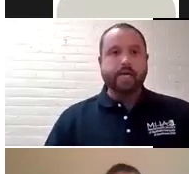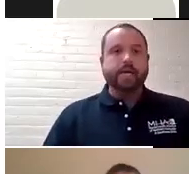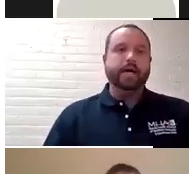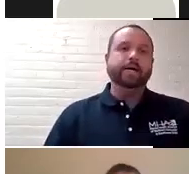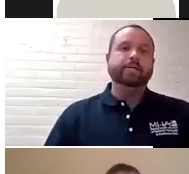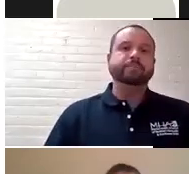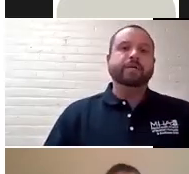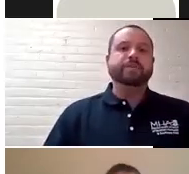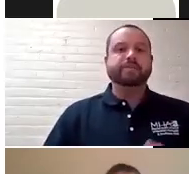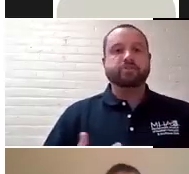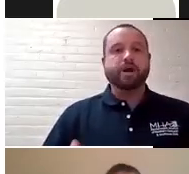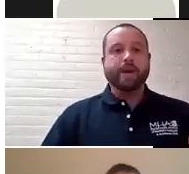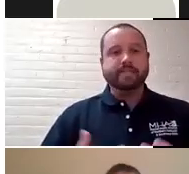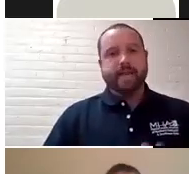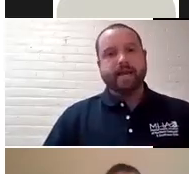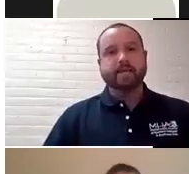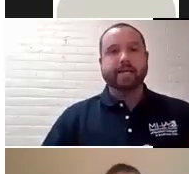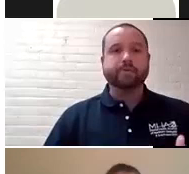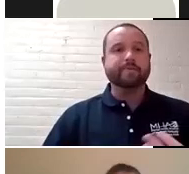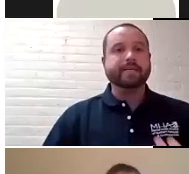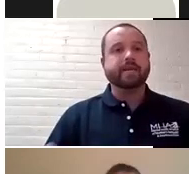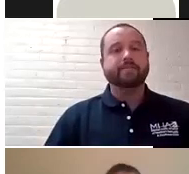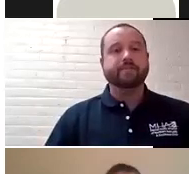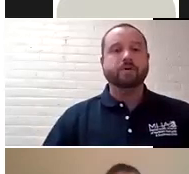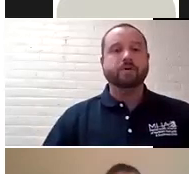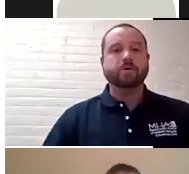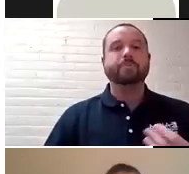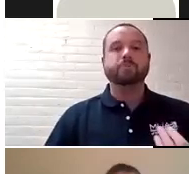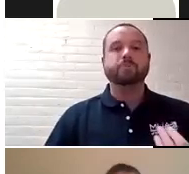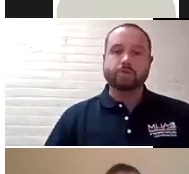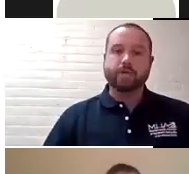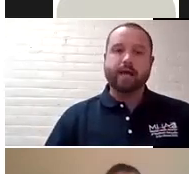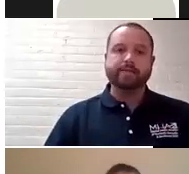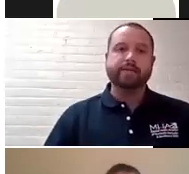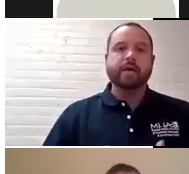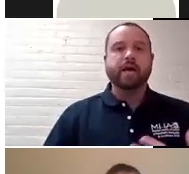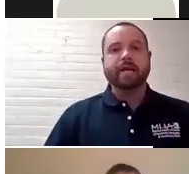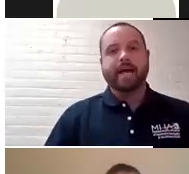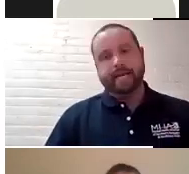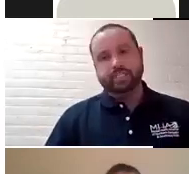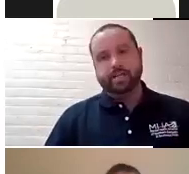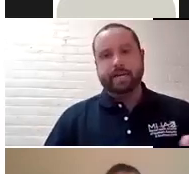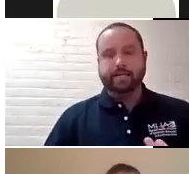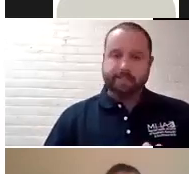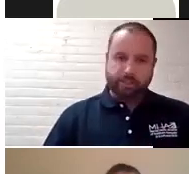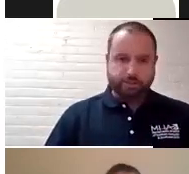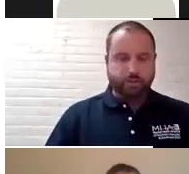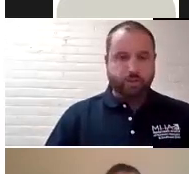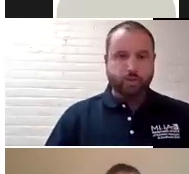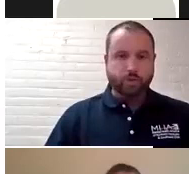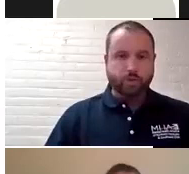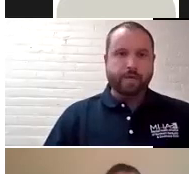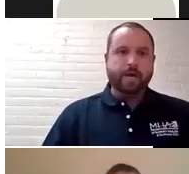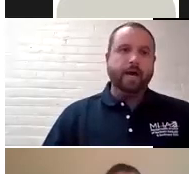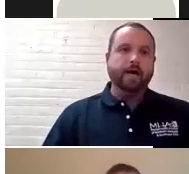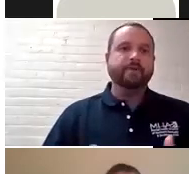week, this is a great way to stay in contact with them, as a lot of folks aren't able to utilize cloud HD meetings such as